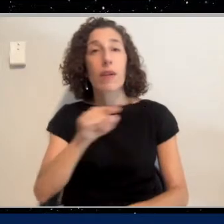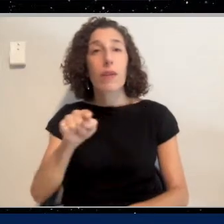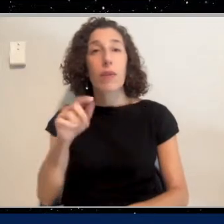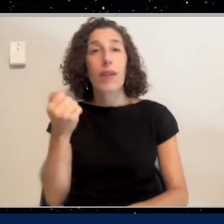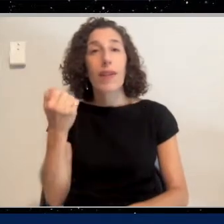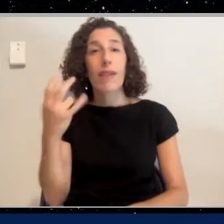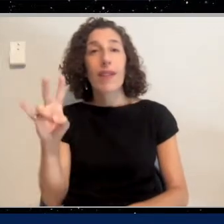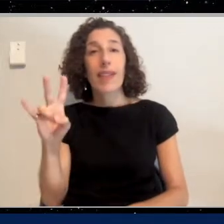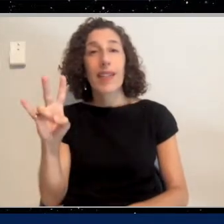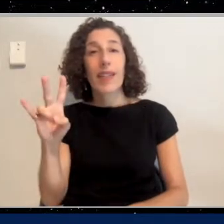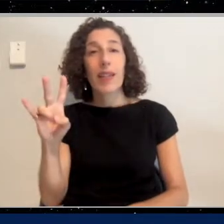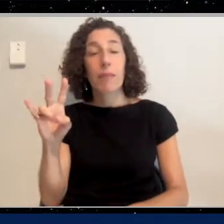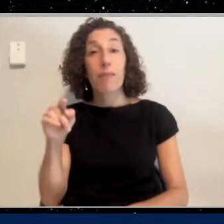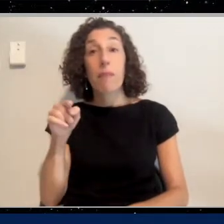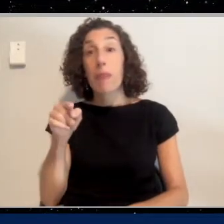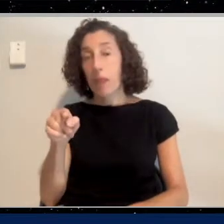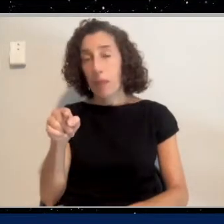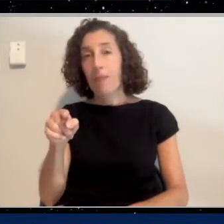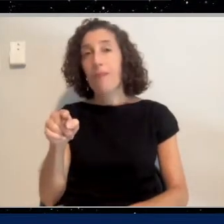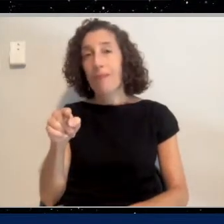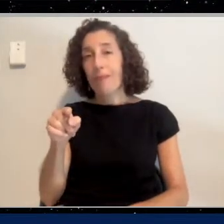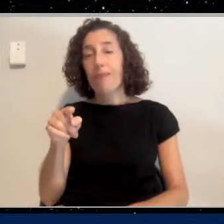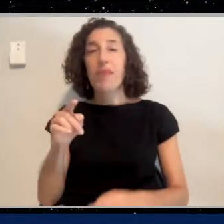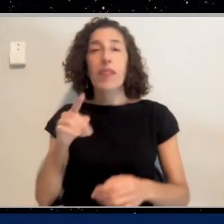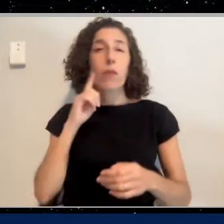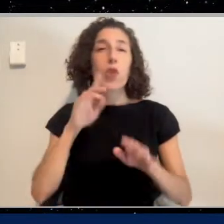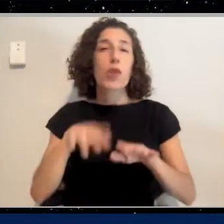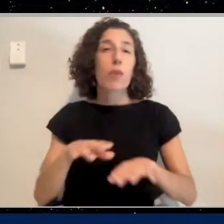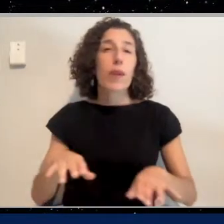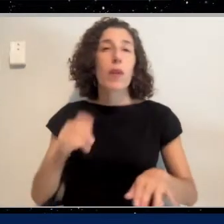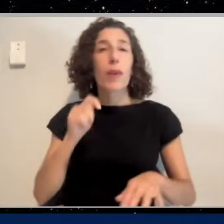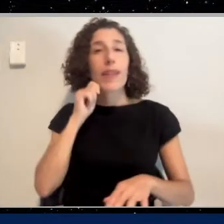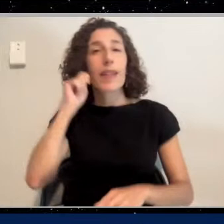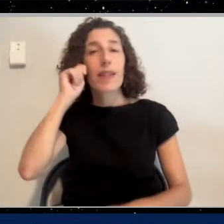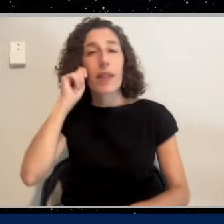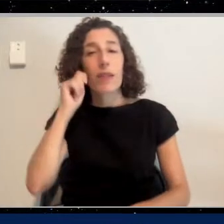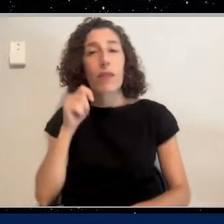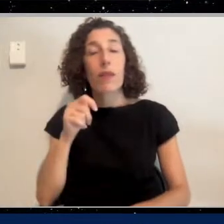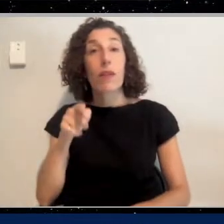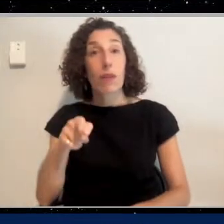museum opens. There's no crowds. It's just the people that